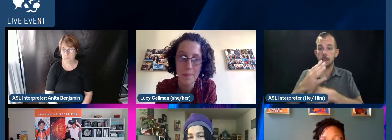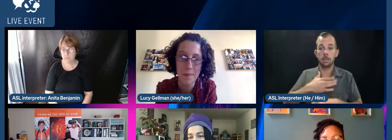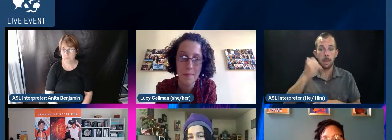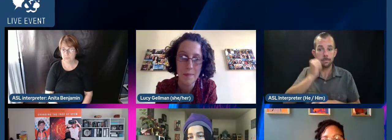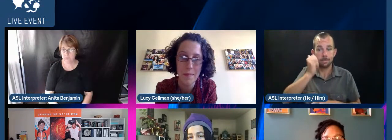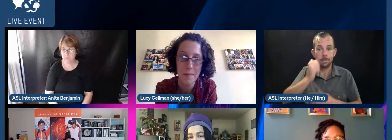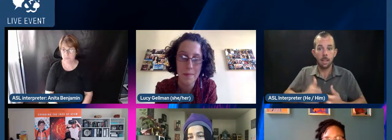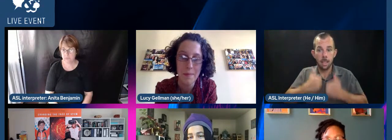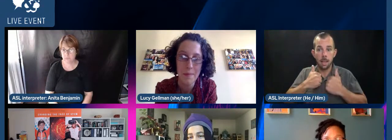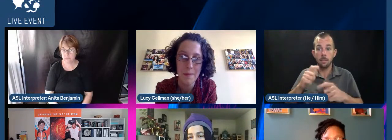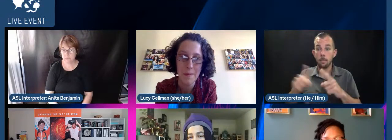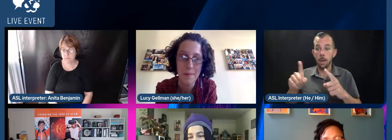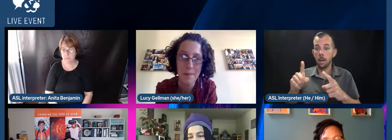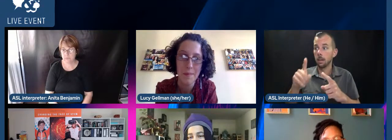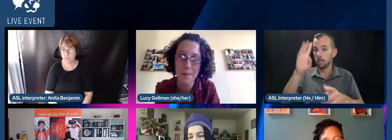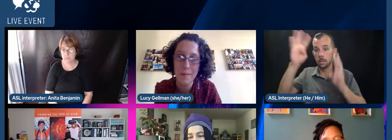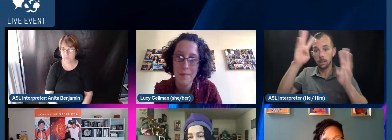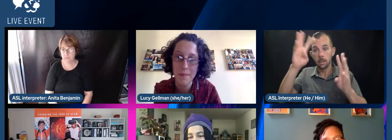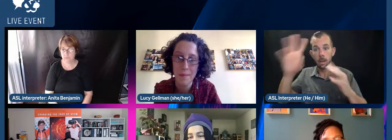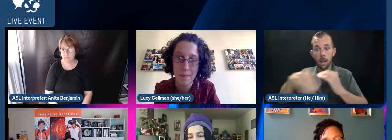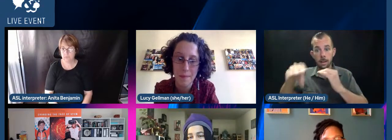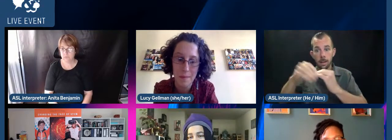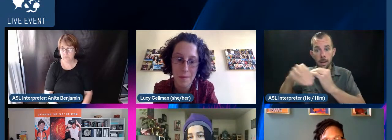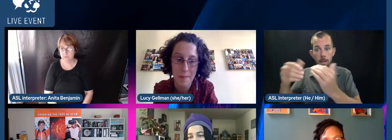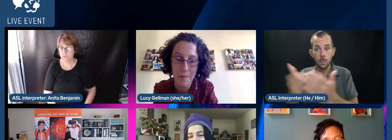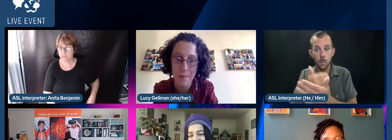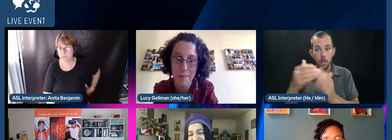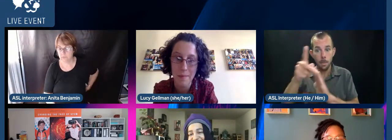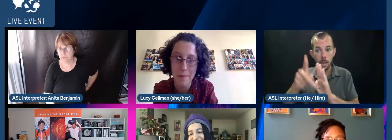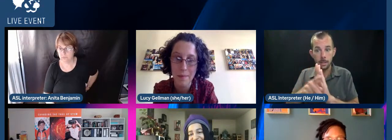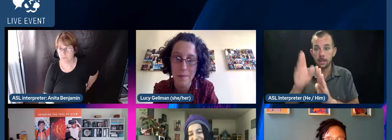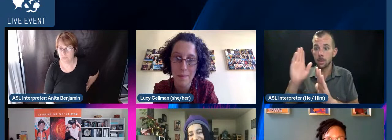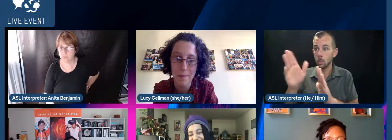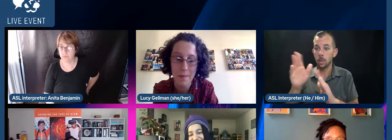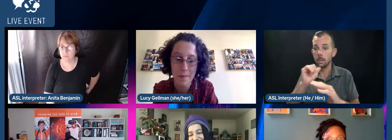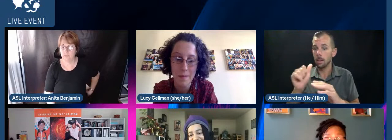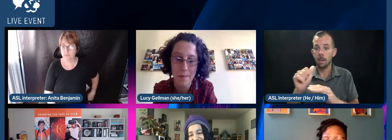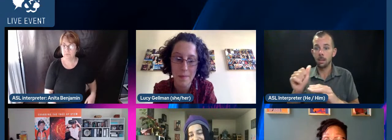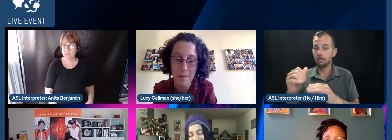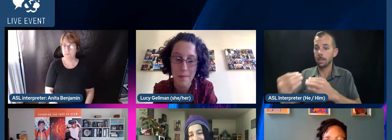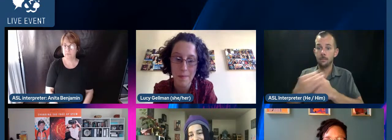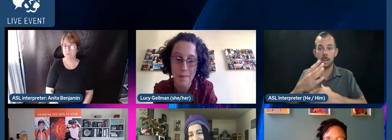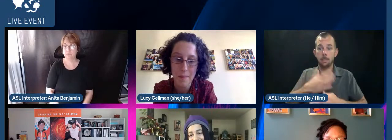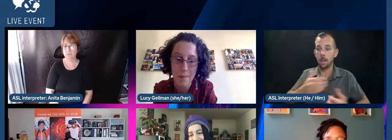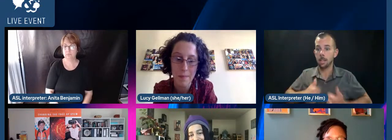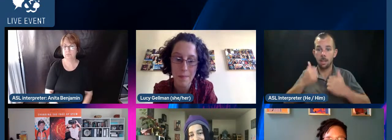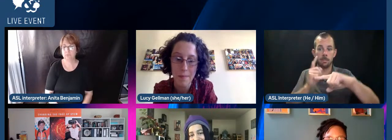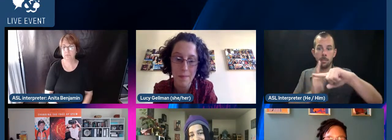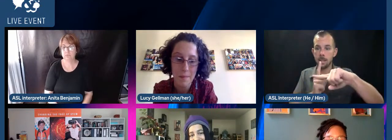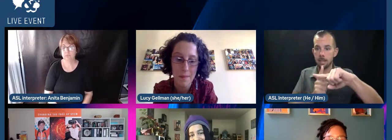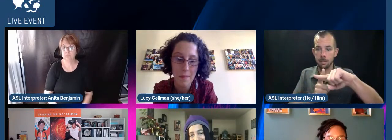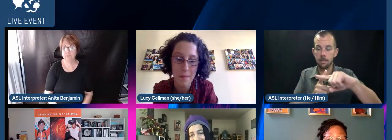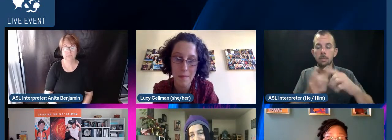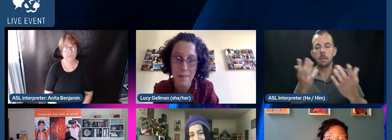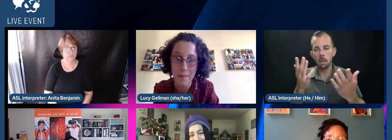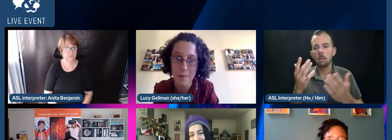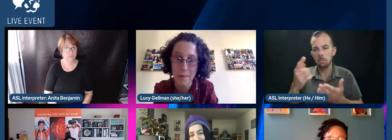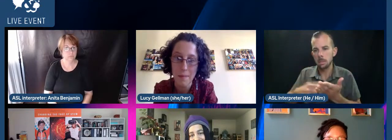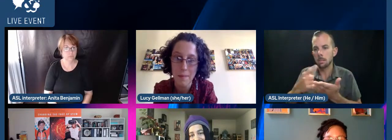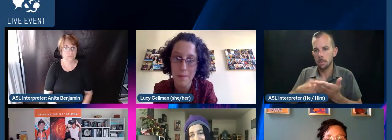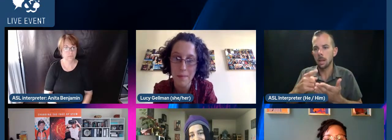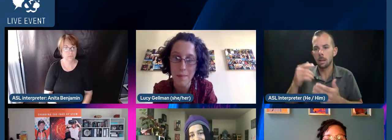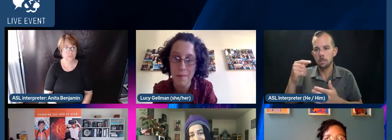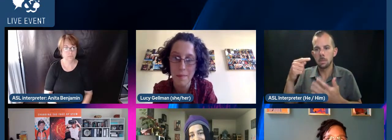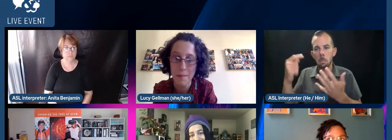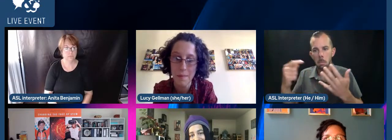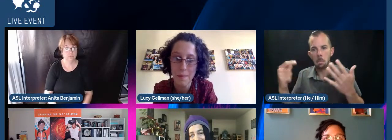positively affect my life. I think that there are definitely exceptions to that rule, but I think that the problem with it